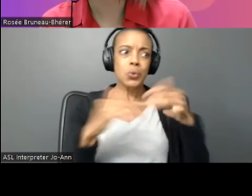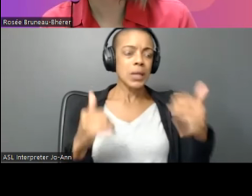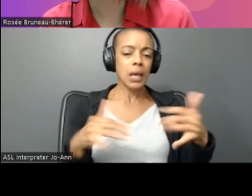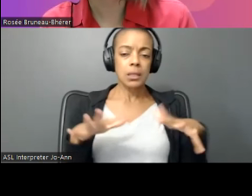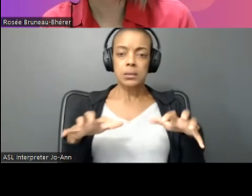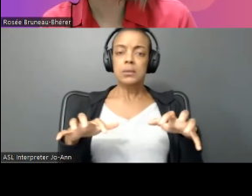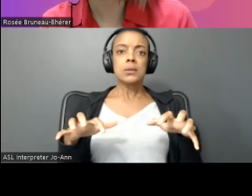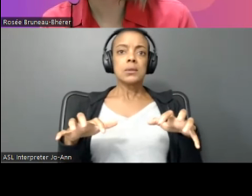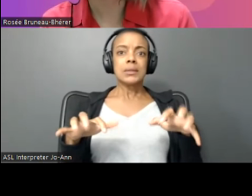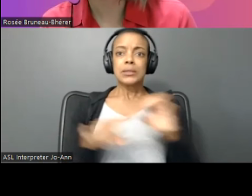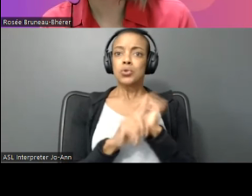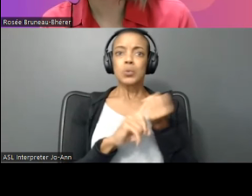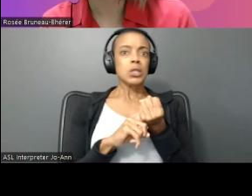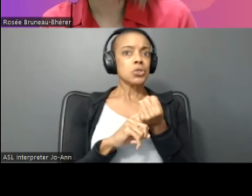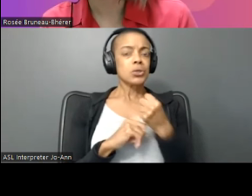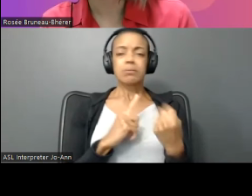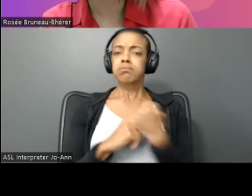fear,